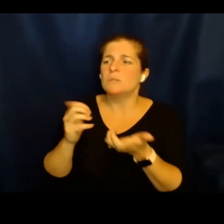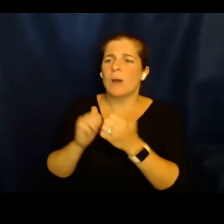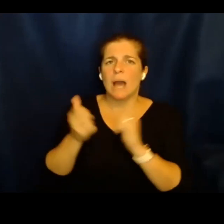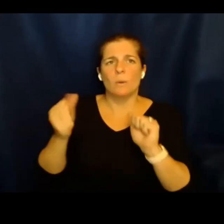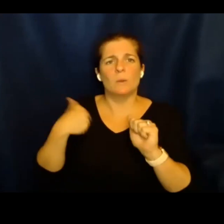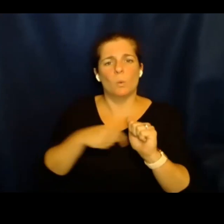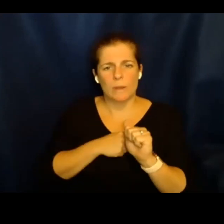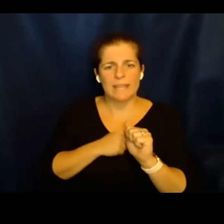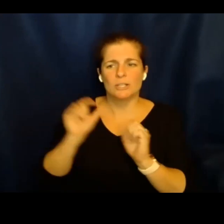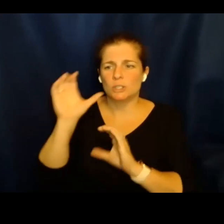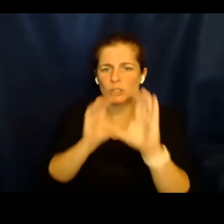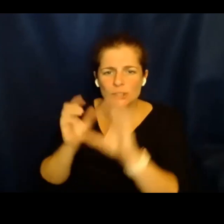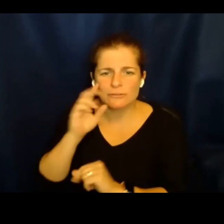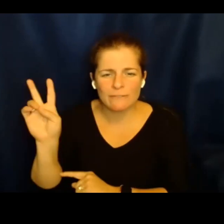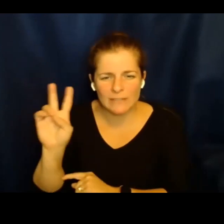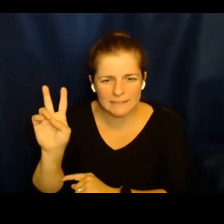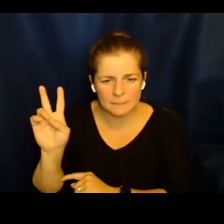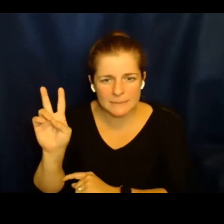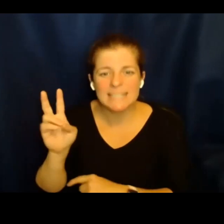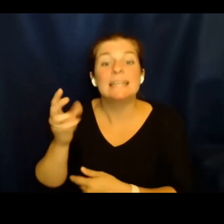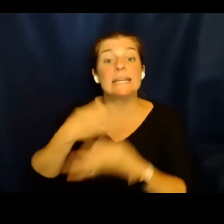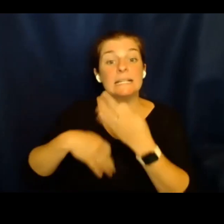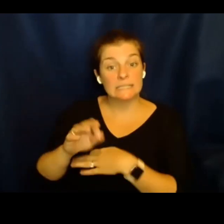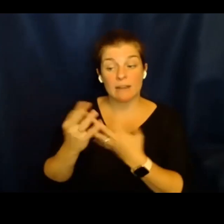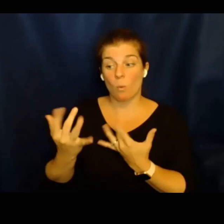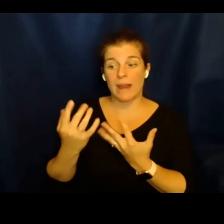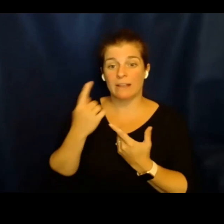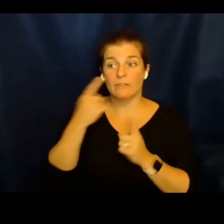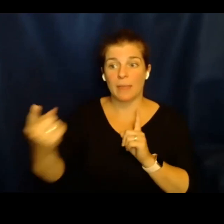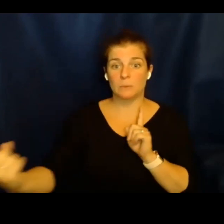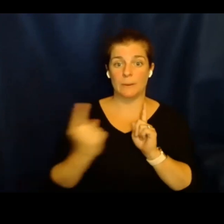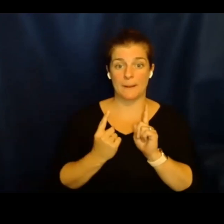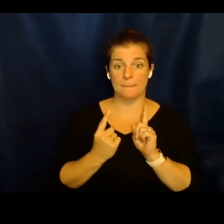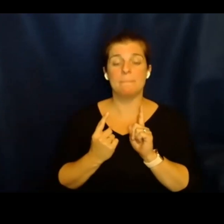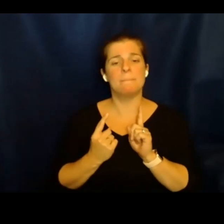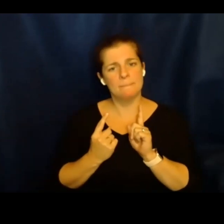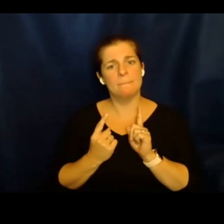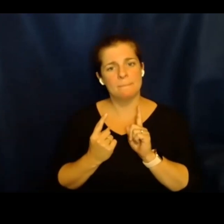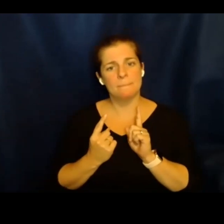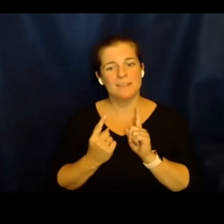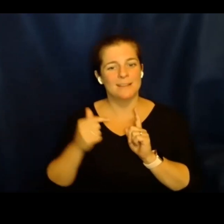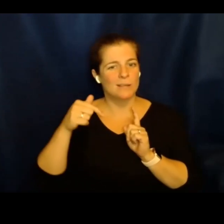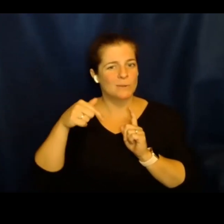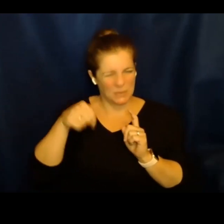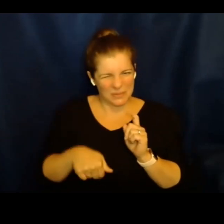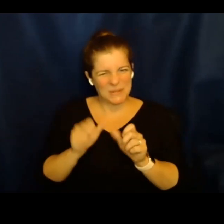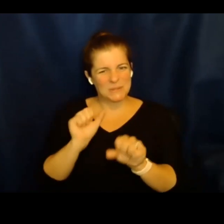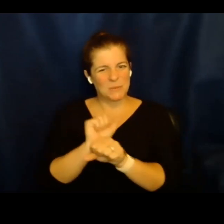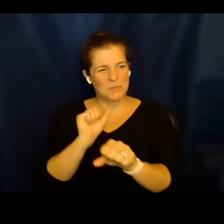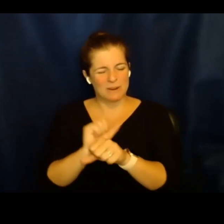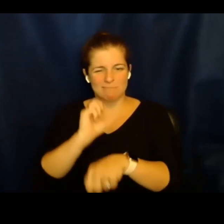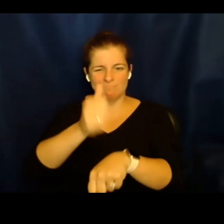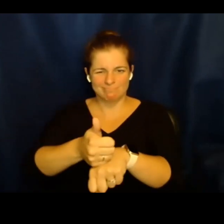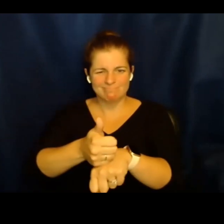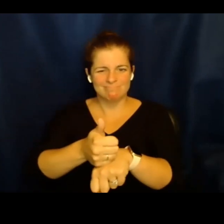victims instead of waiting here for them to come to us? And that is how this whole work came about. My presentation today